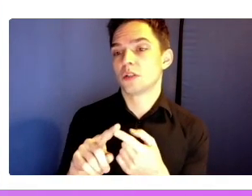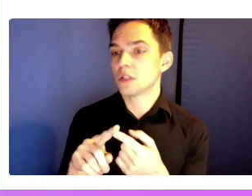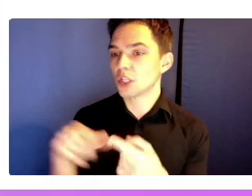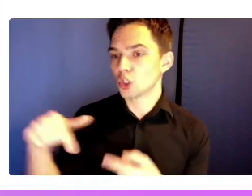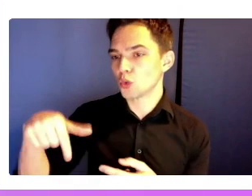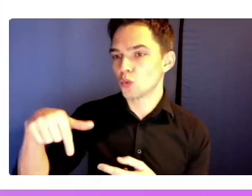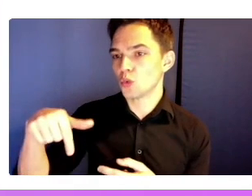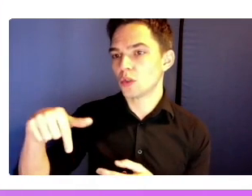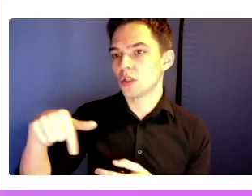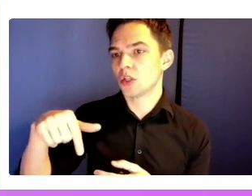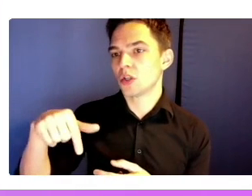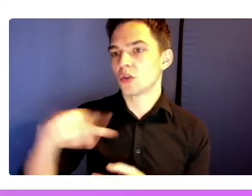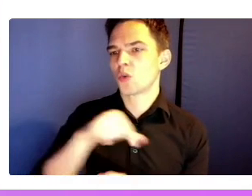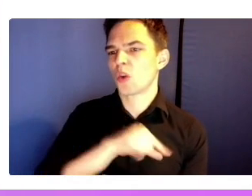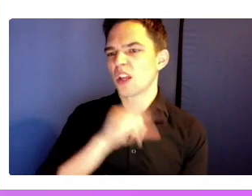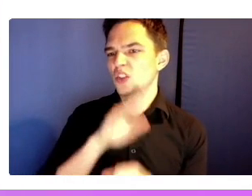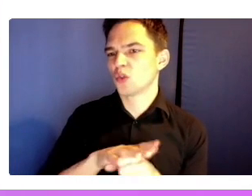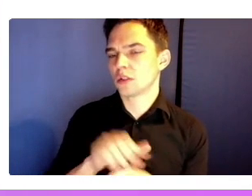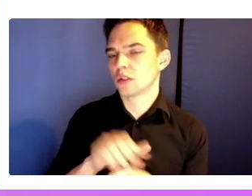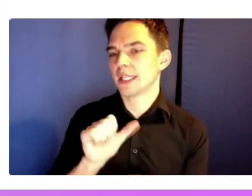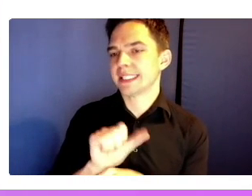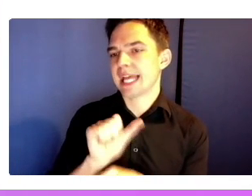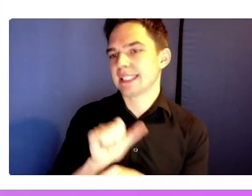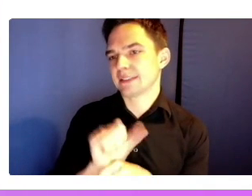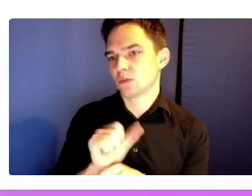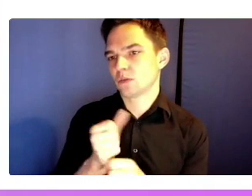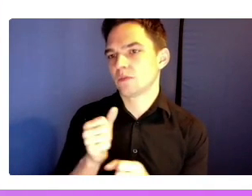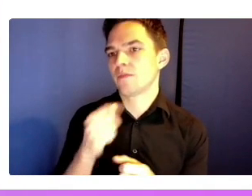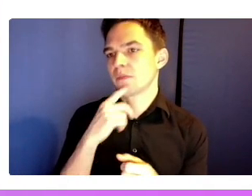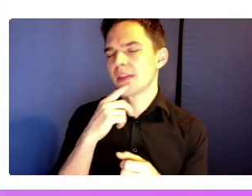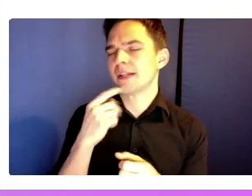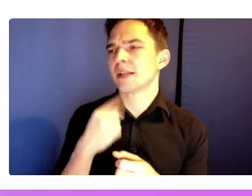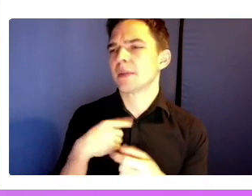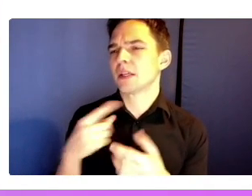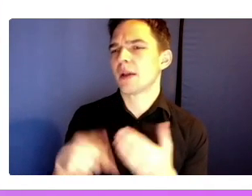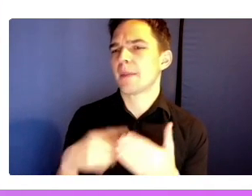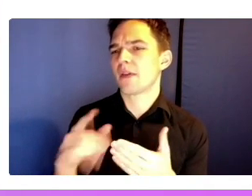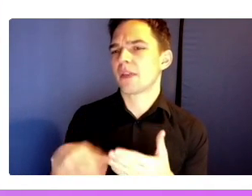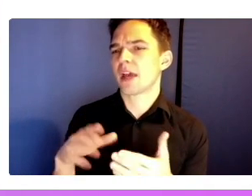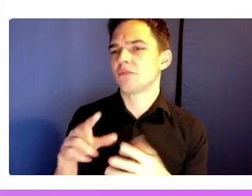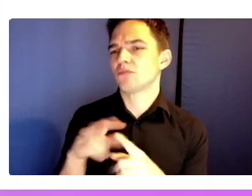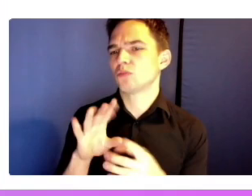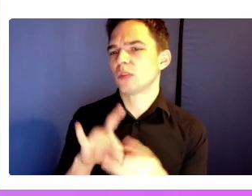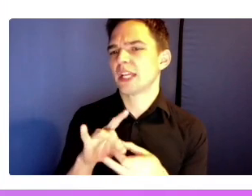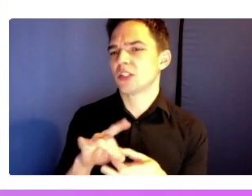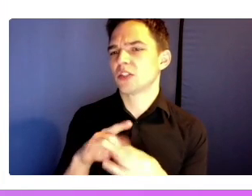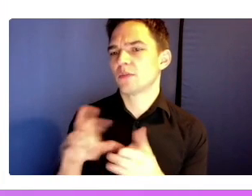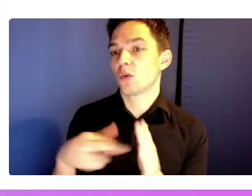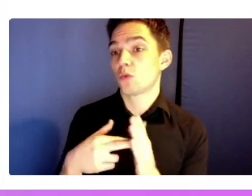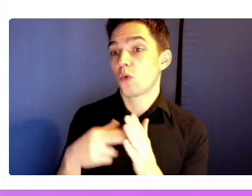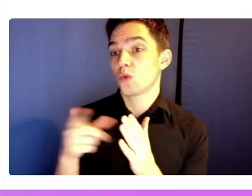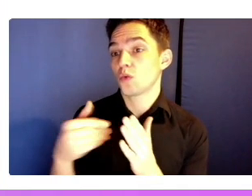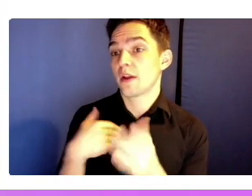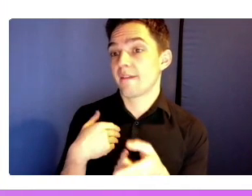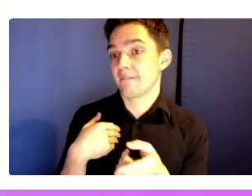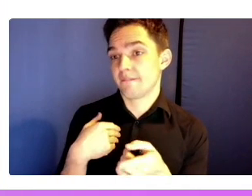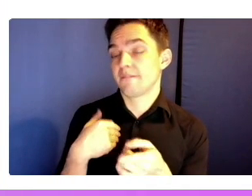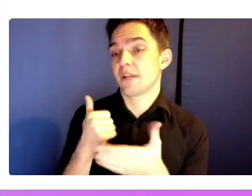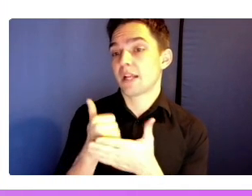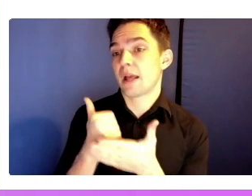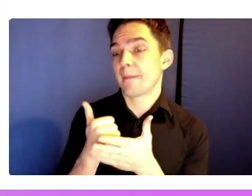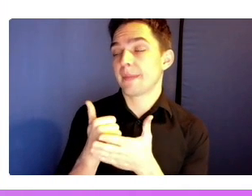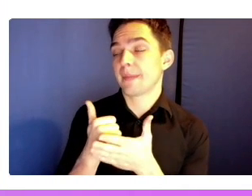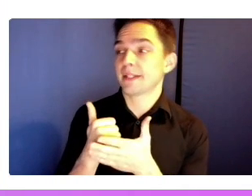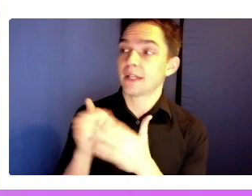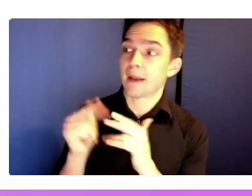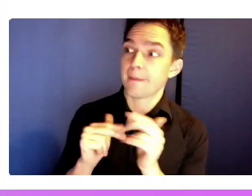QA. Could you tell me about that relationship and the role they had in helping either